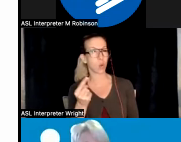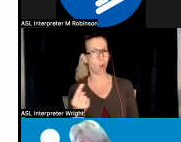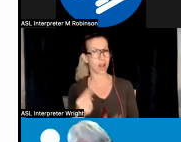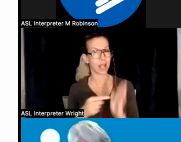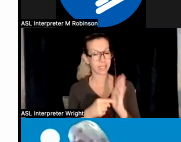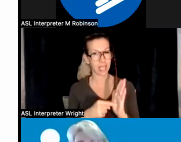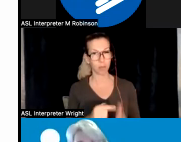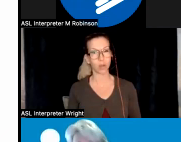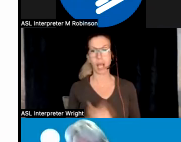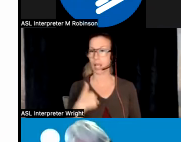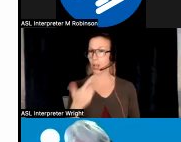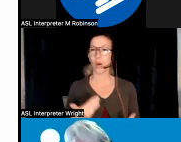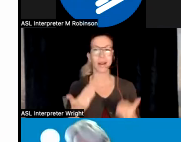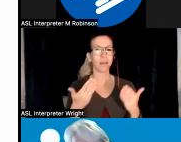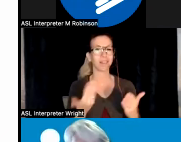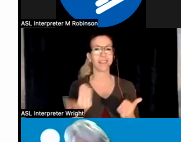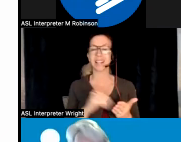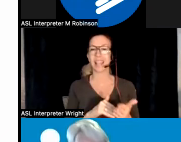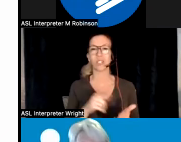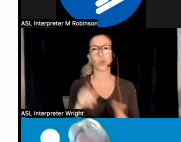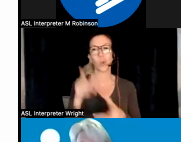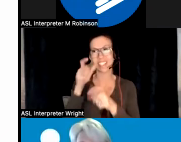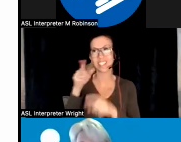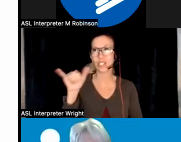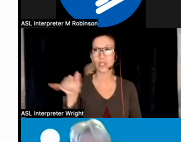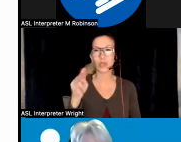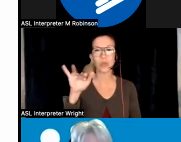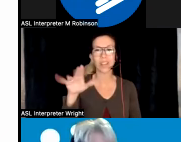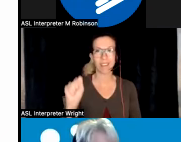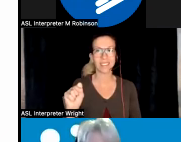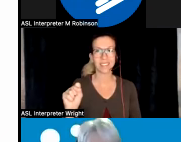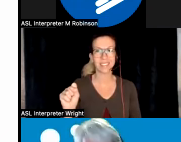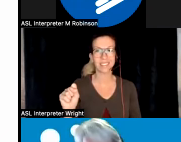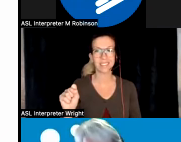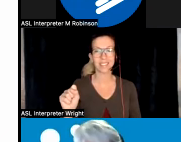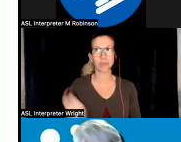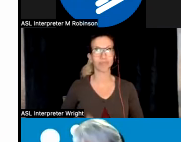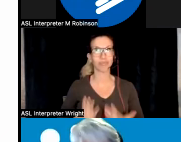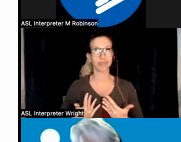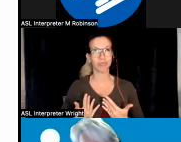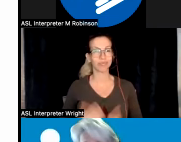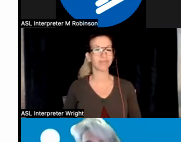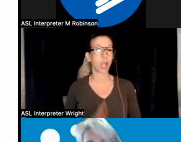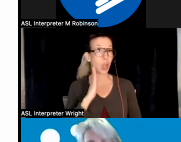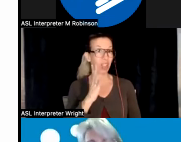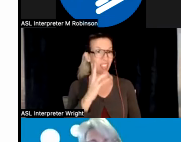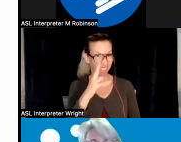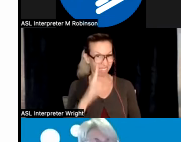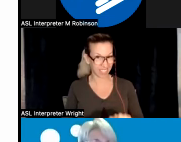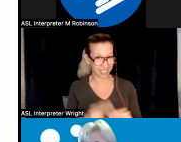would recommend, again, go listen to Junius, bring this to life for you. And we're going to have a little bit of fun. I hope you think it's